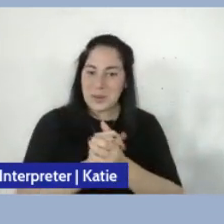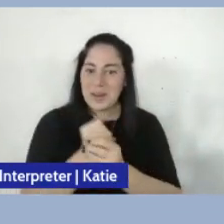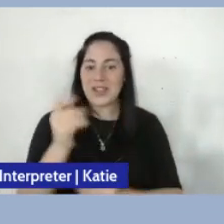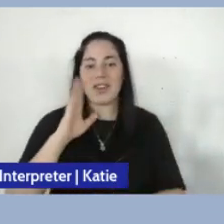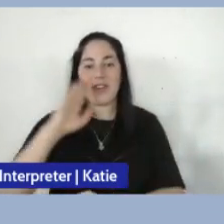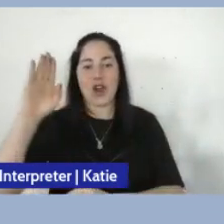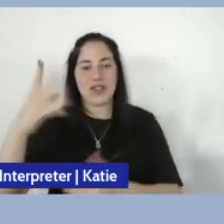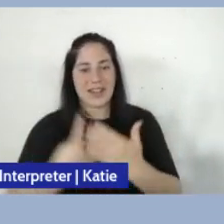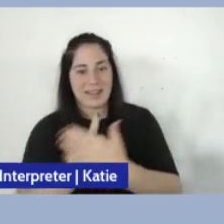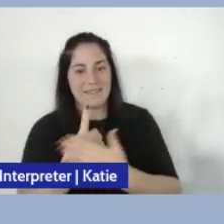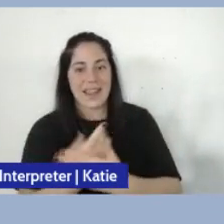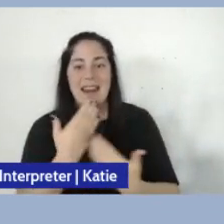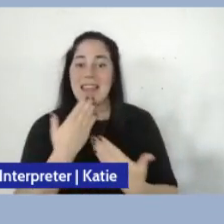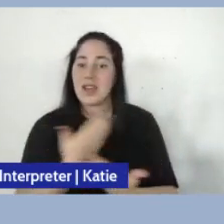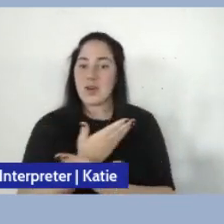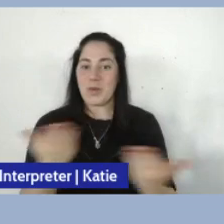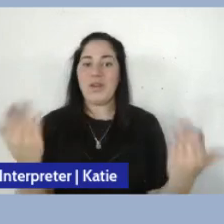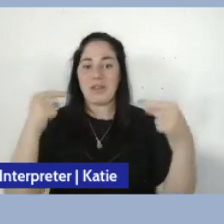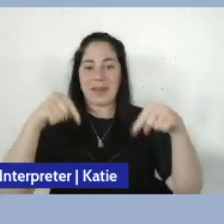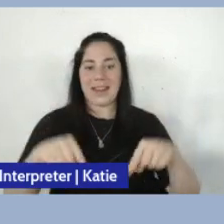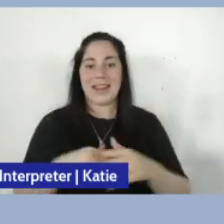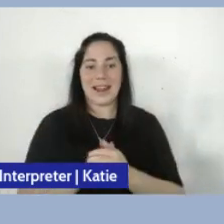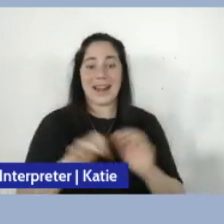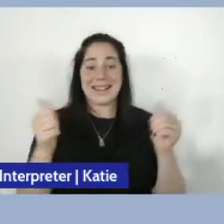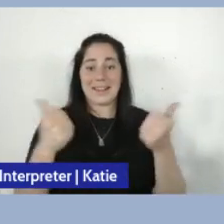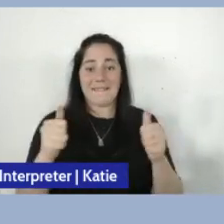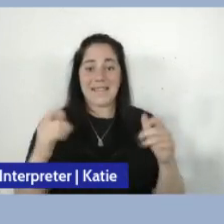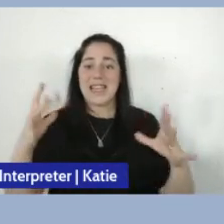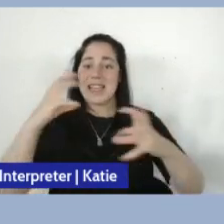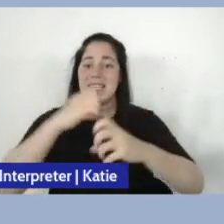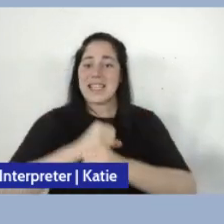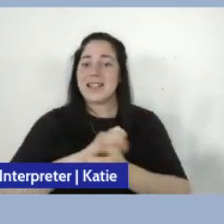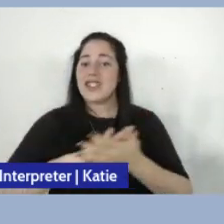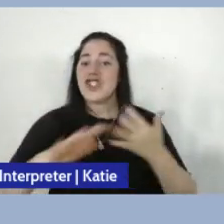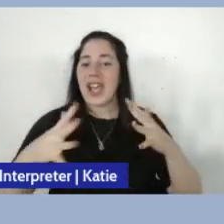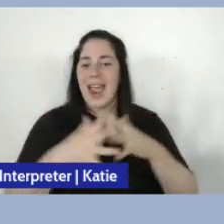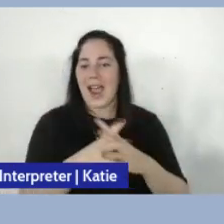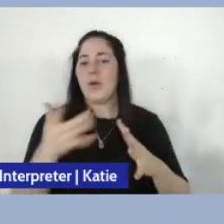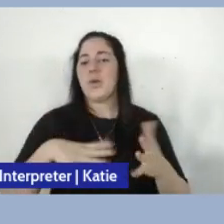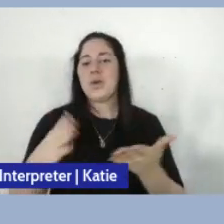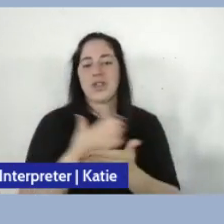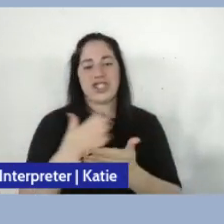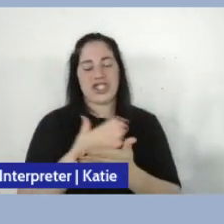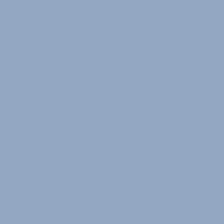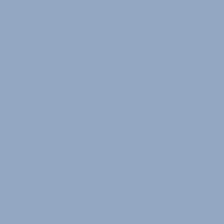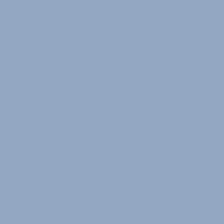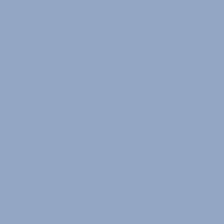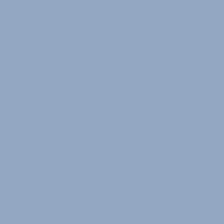for coming. And to finish, we would like to share some success stories from Mindset.